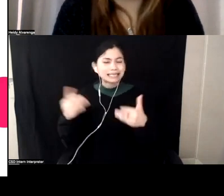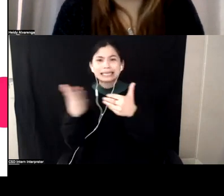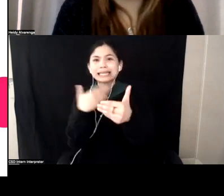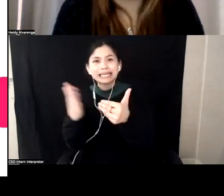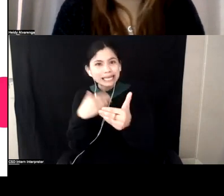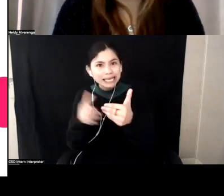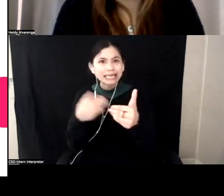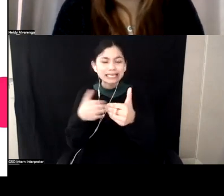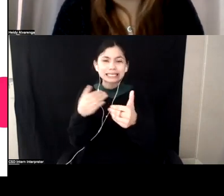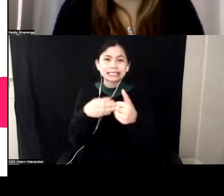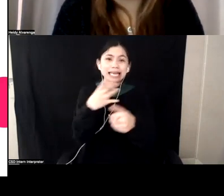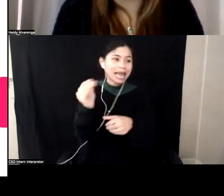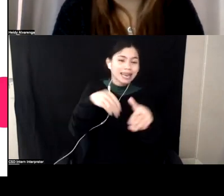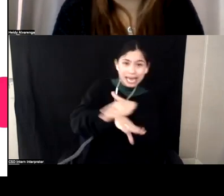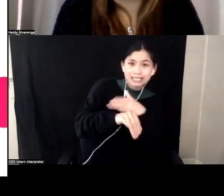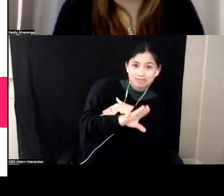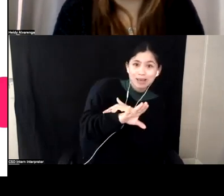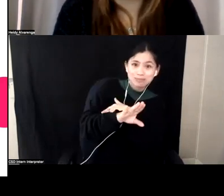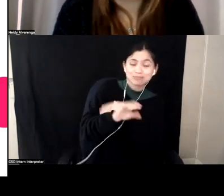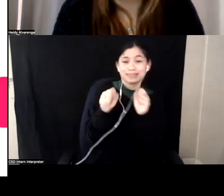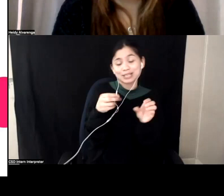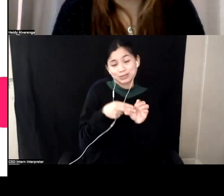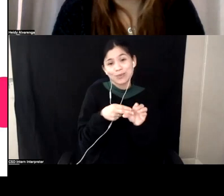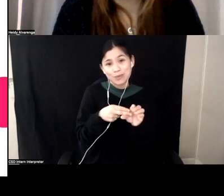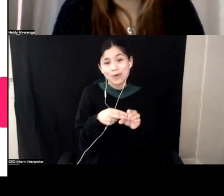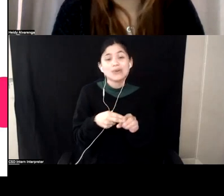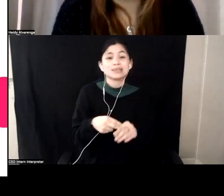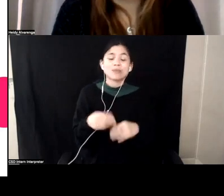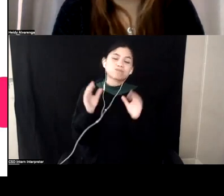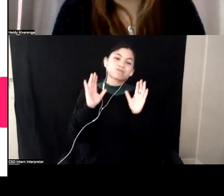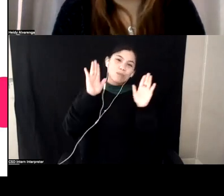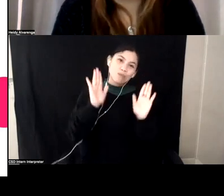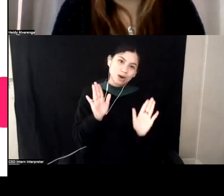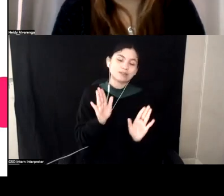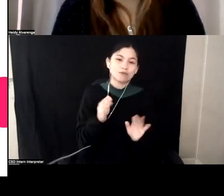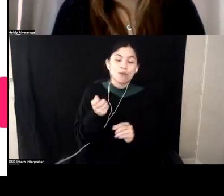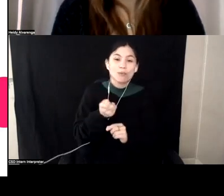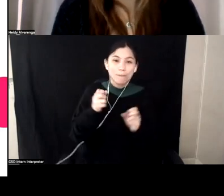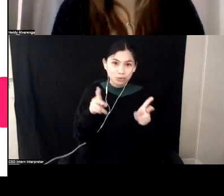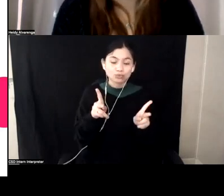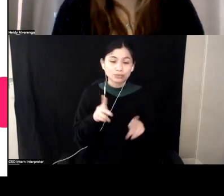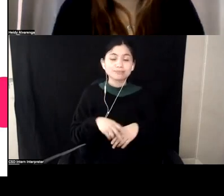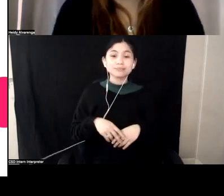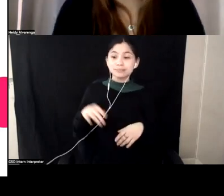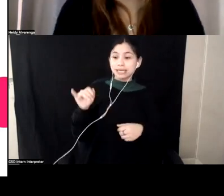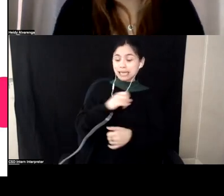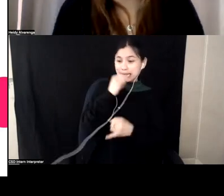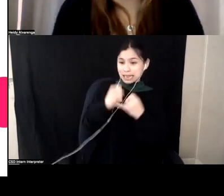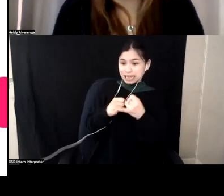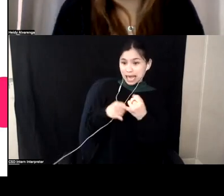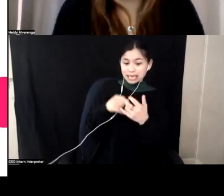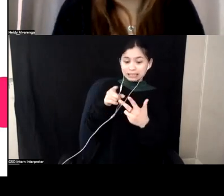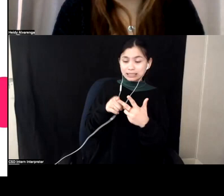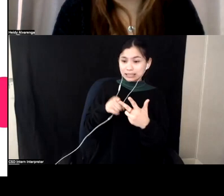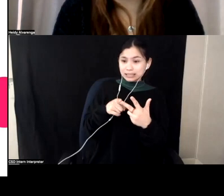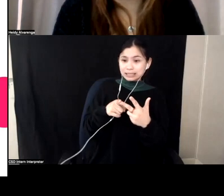easy and accessible, which is wonderful. And staying informed. So this kind of touches on